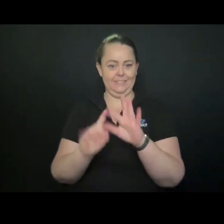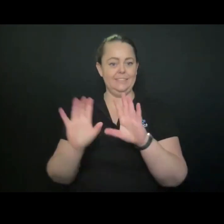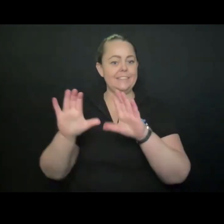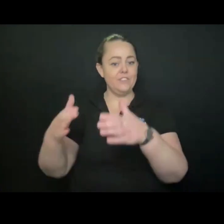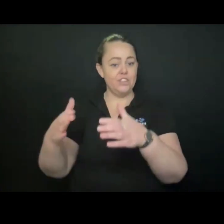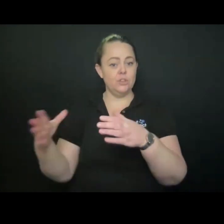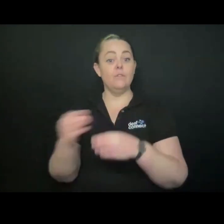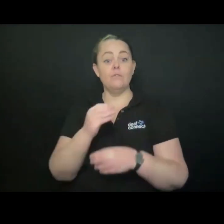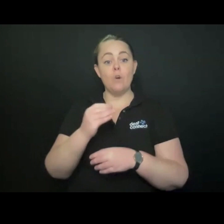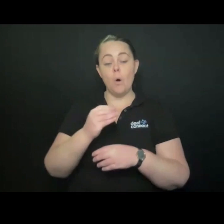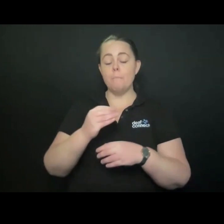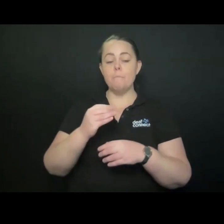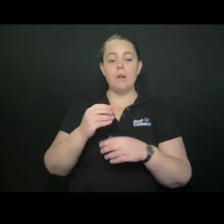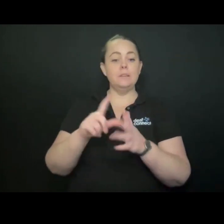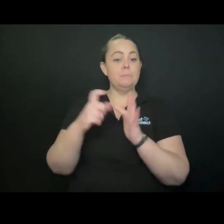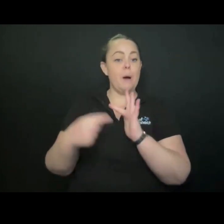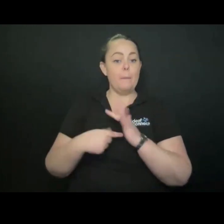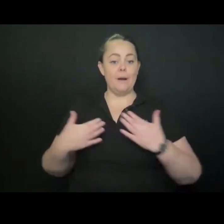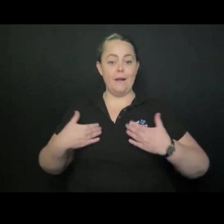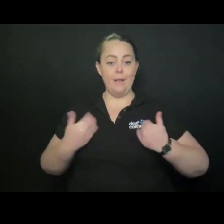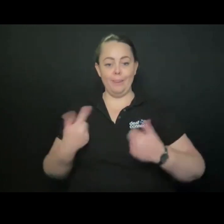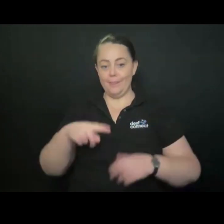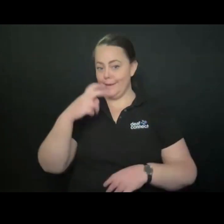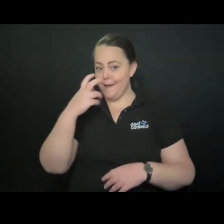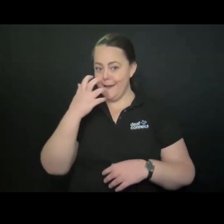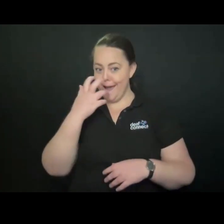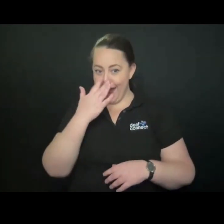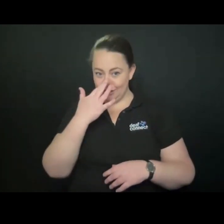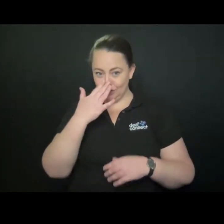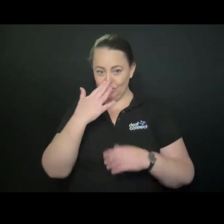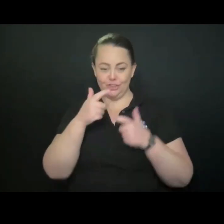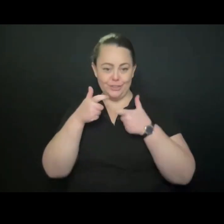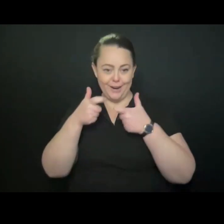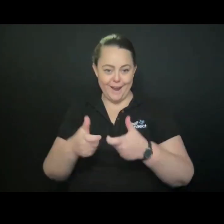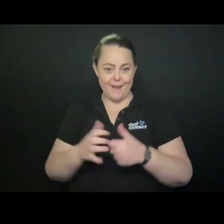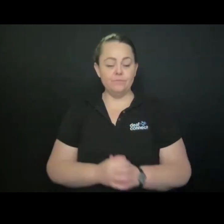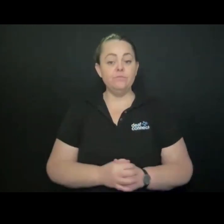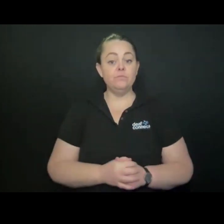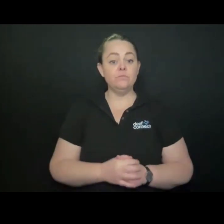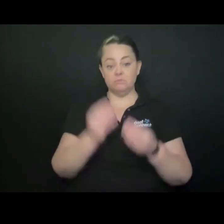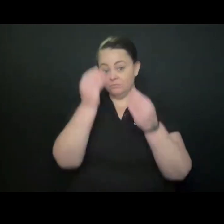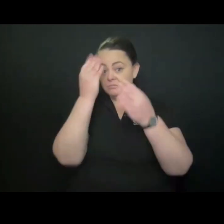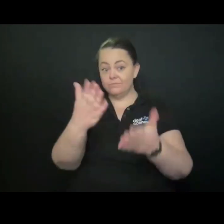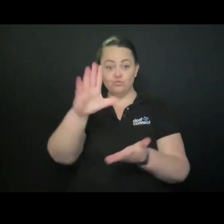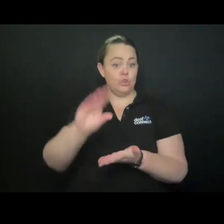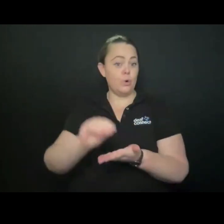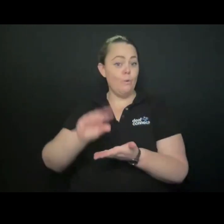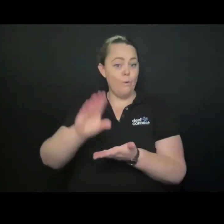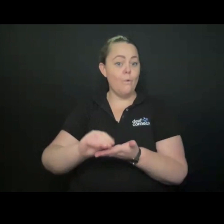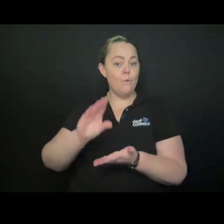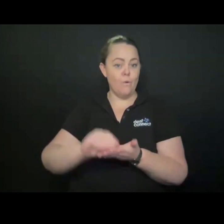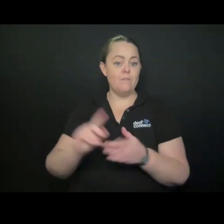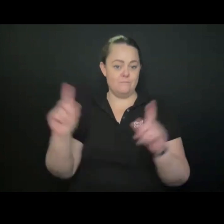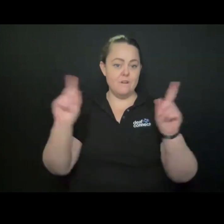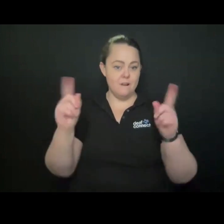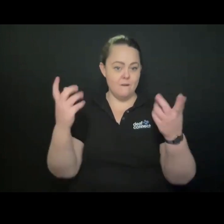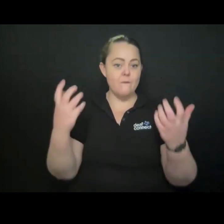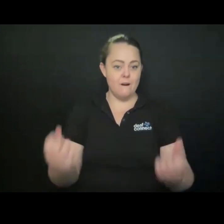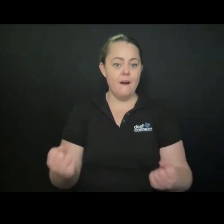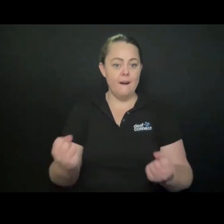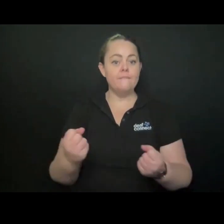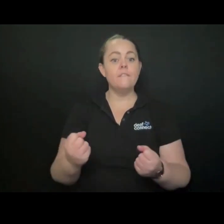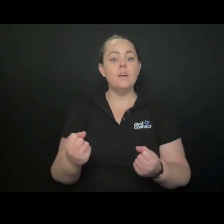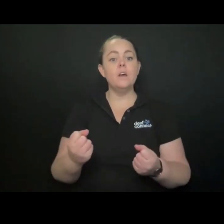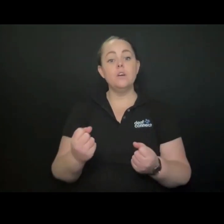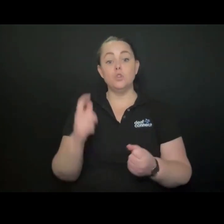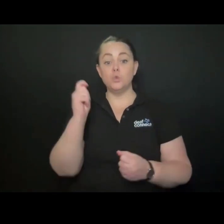the outset that we are recording this session. It'll be available on the department's website in the coming weeks alongside with copies